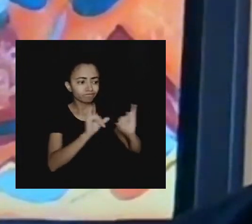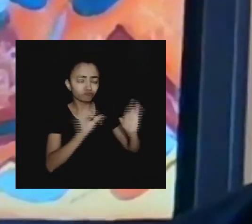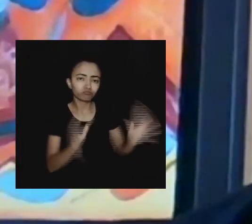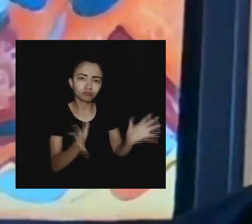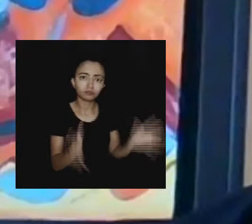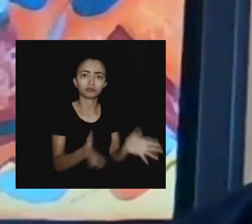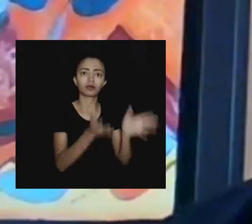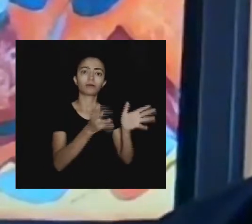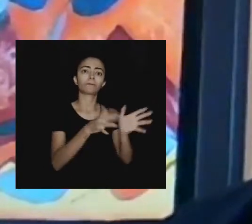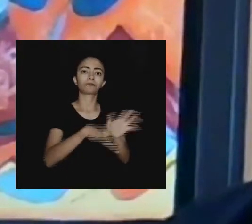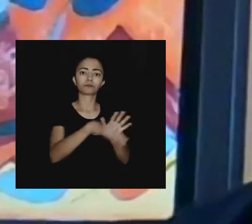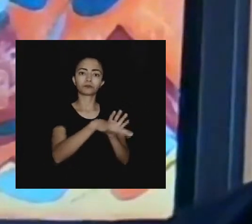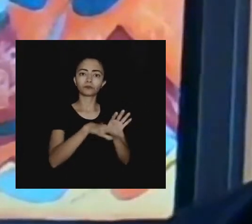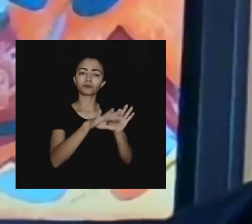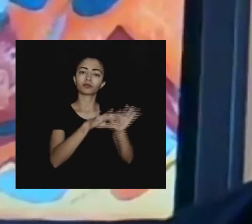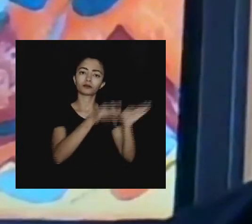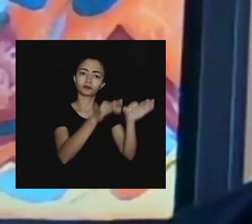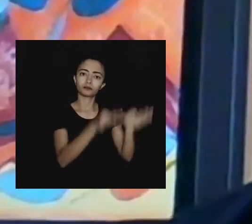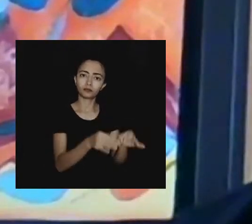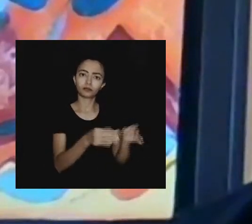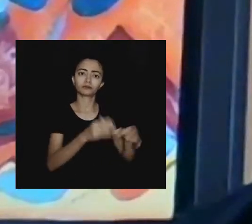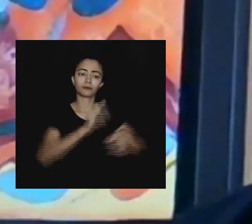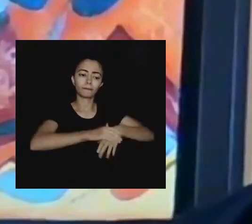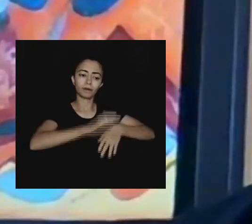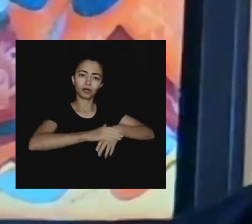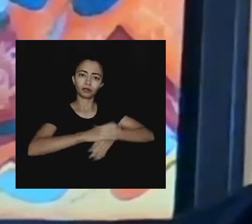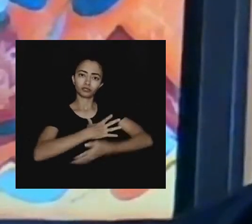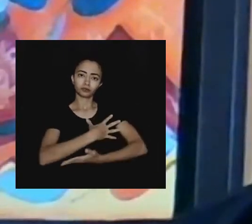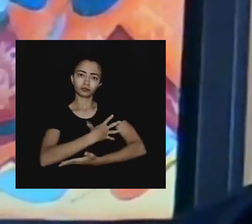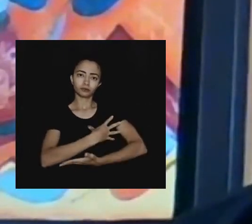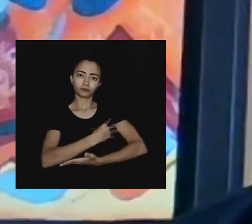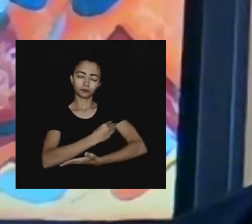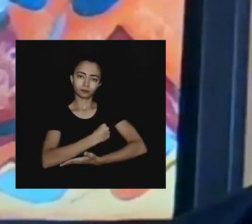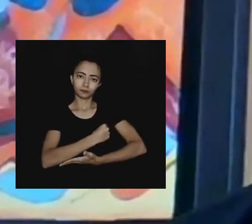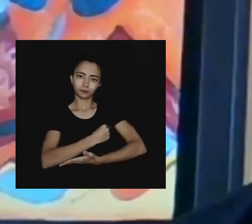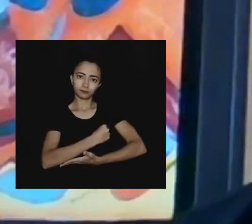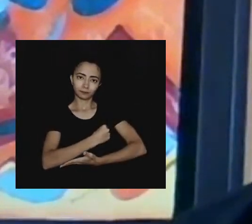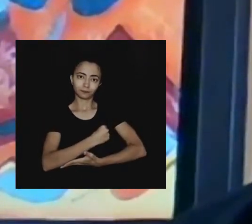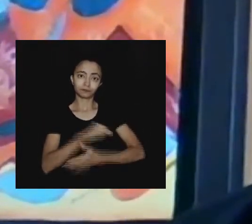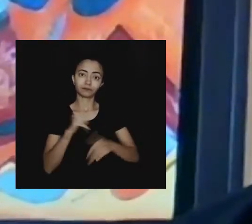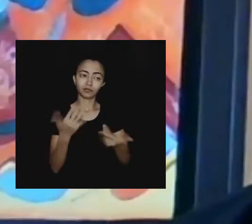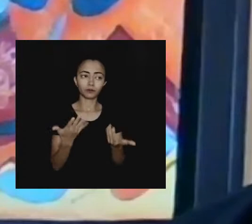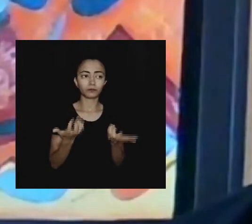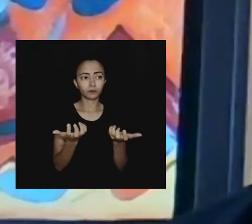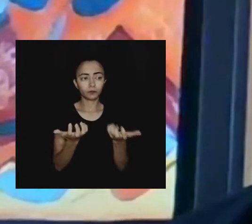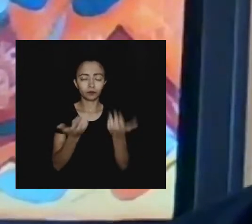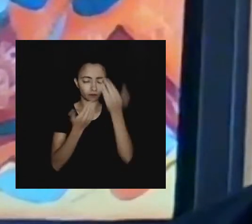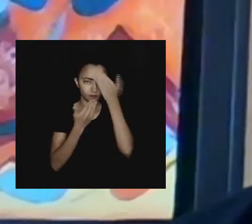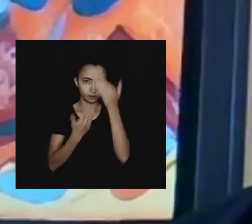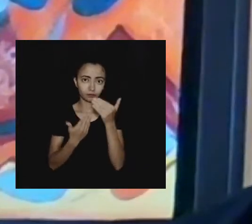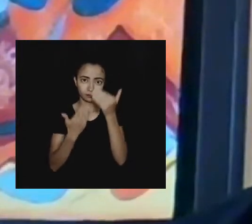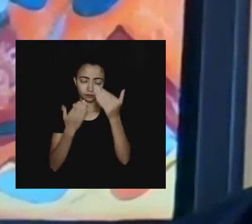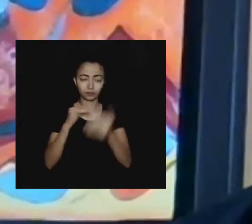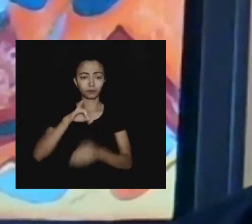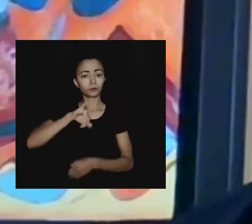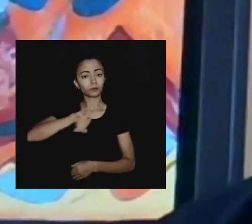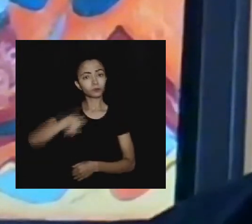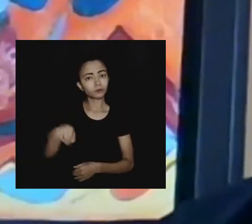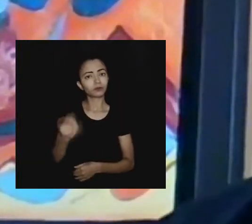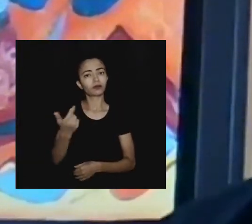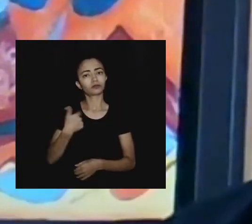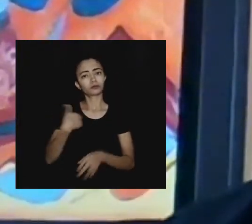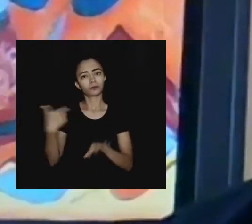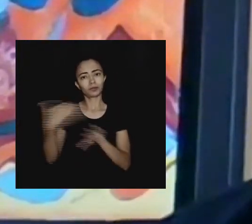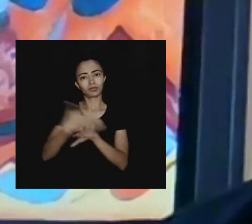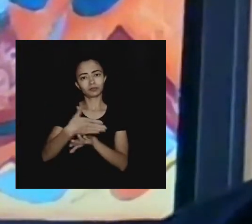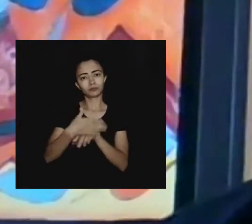hostile space for the woman to practice breastfeeding. So I'd like to take this opportunity and say